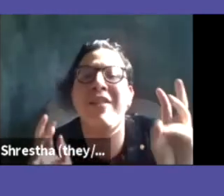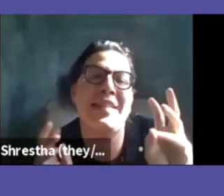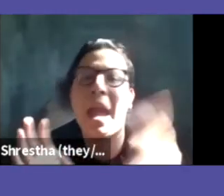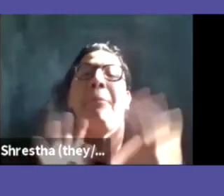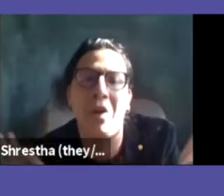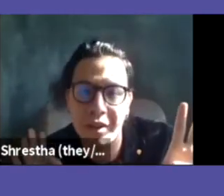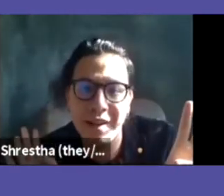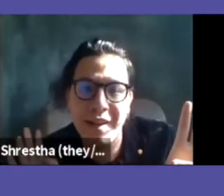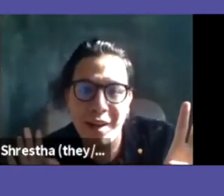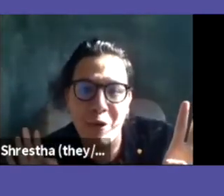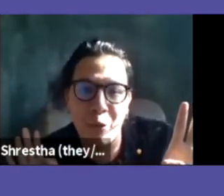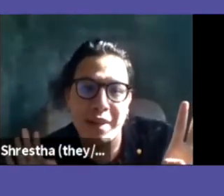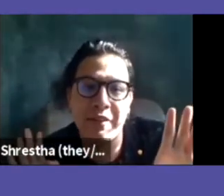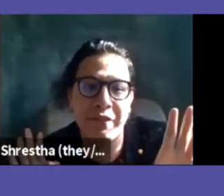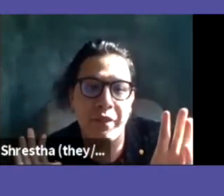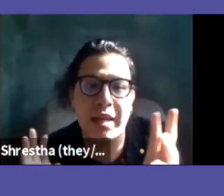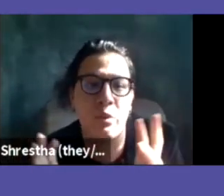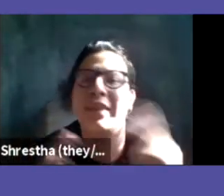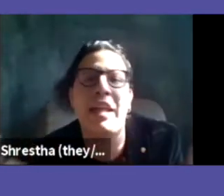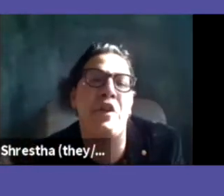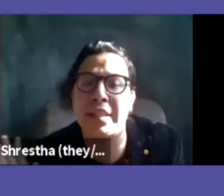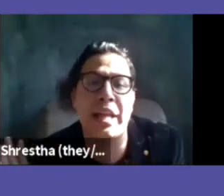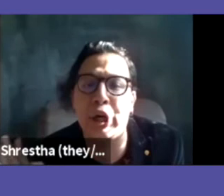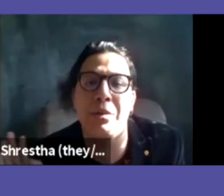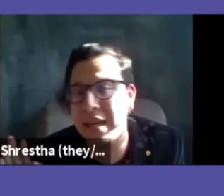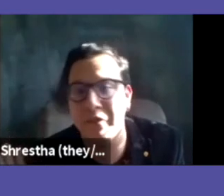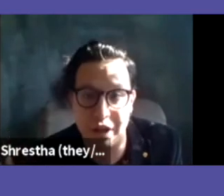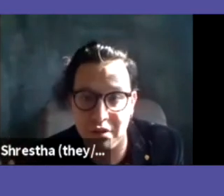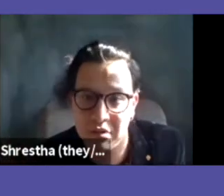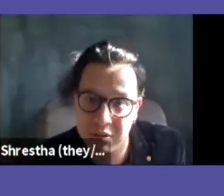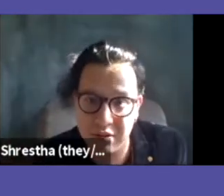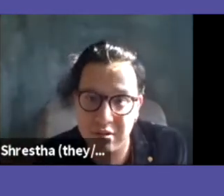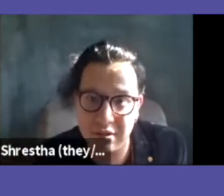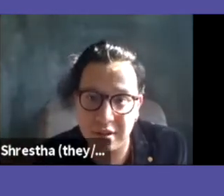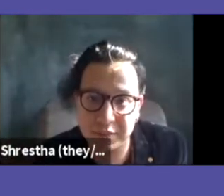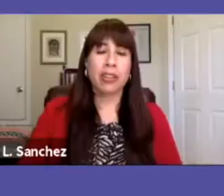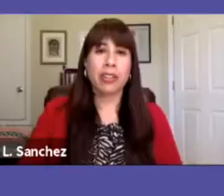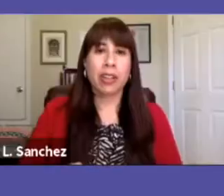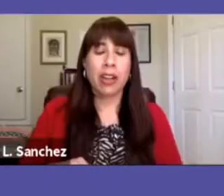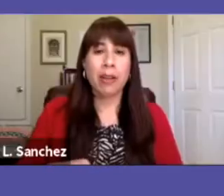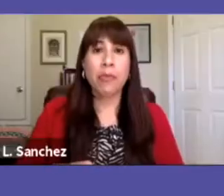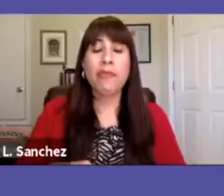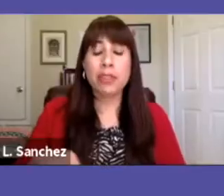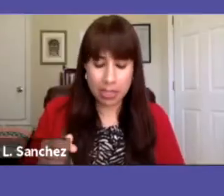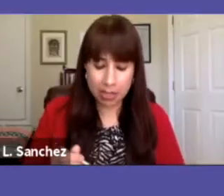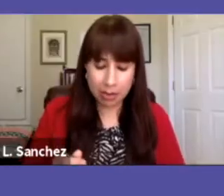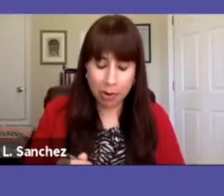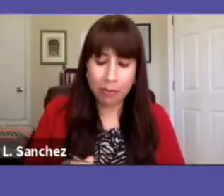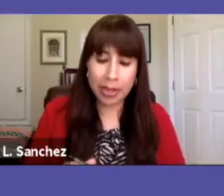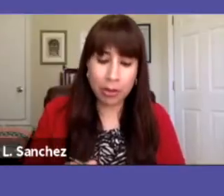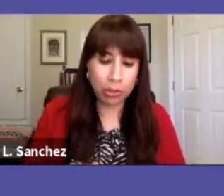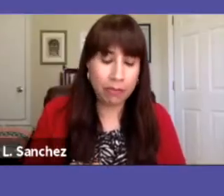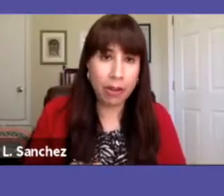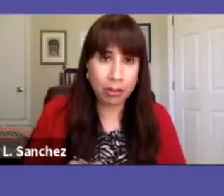us an example of what that first line could be for you? Sure. Well, first of all, this is a